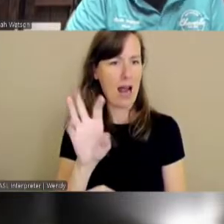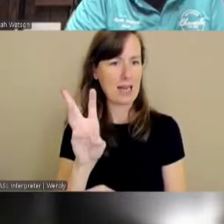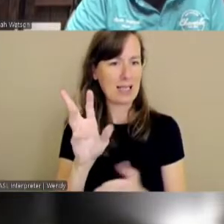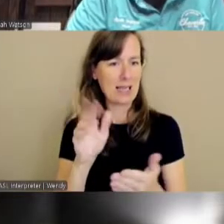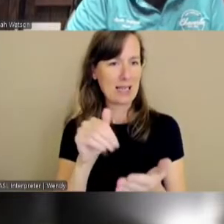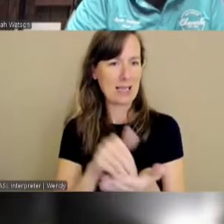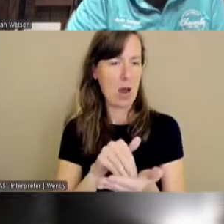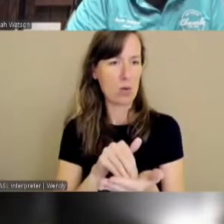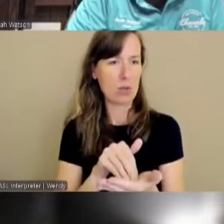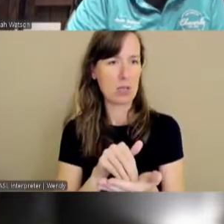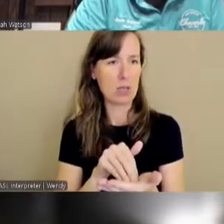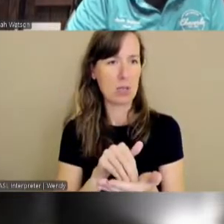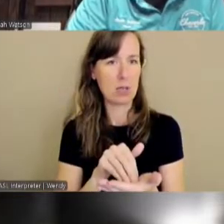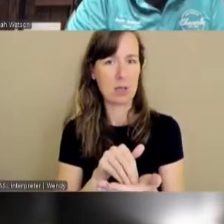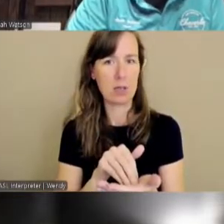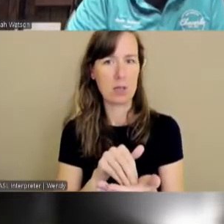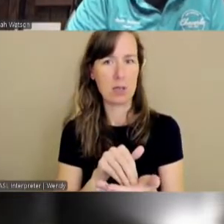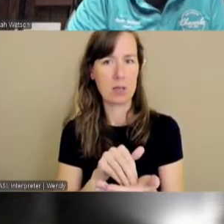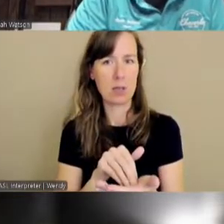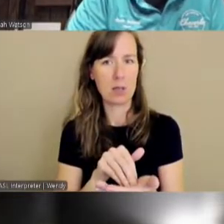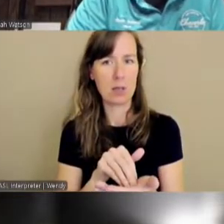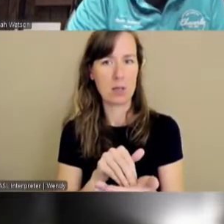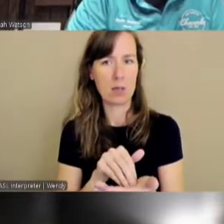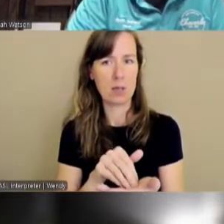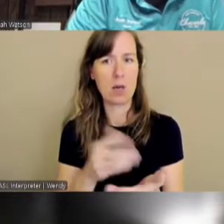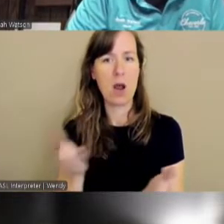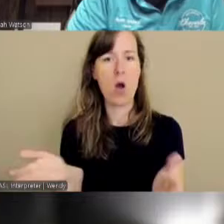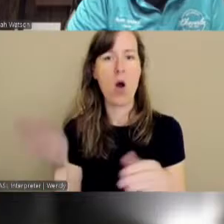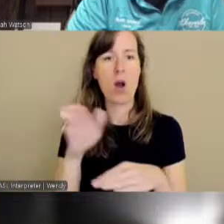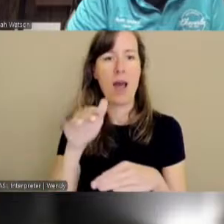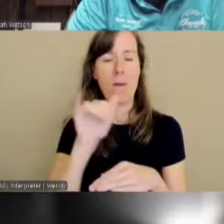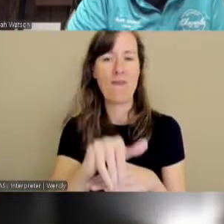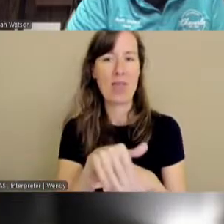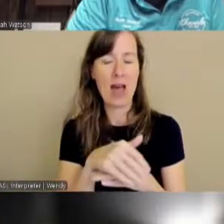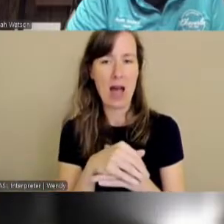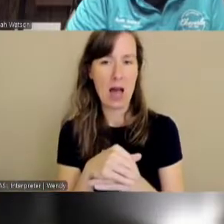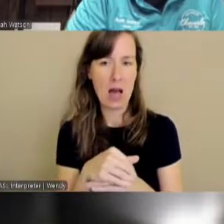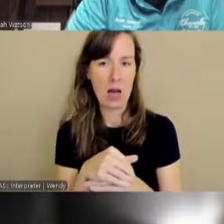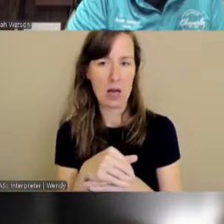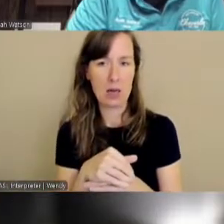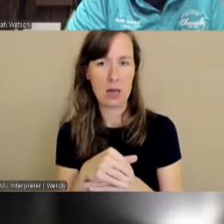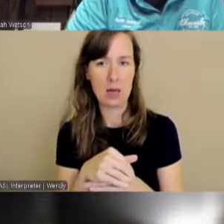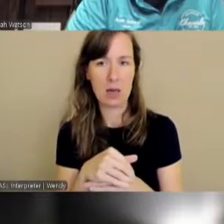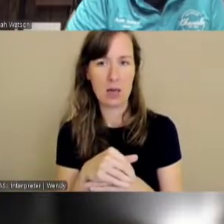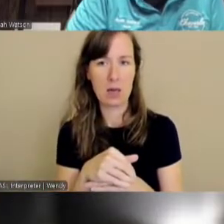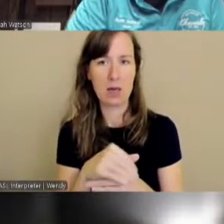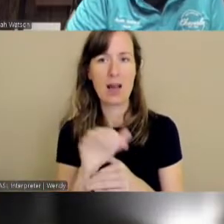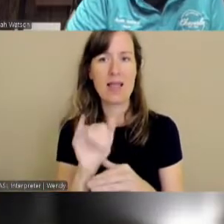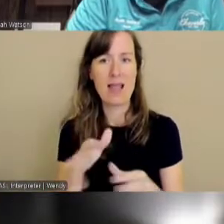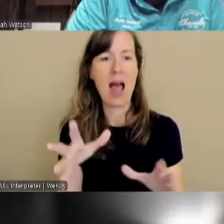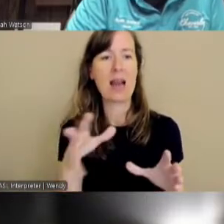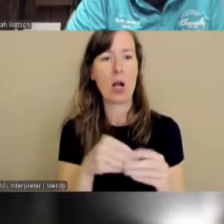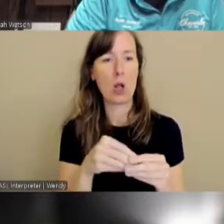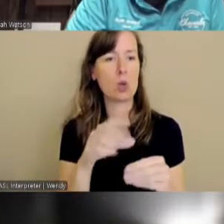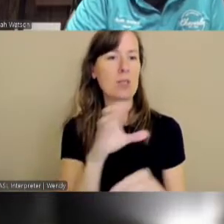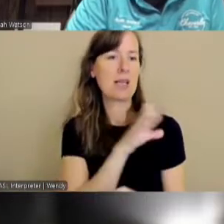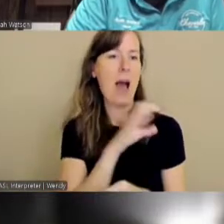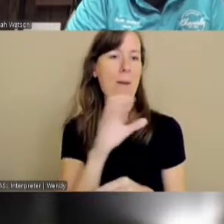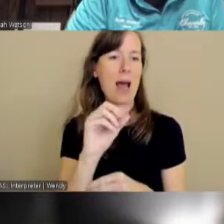deficit, right? And on top of that, that included the capital outlay of